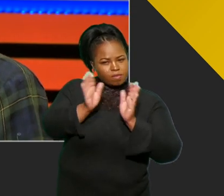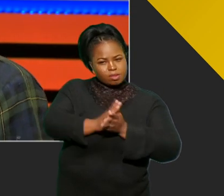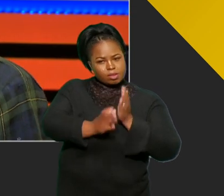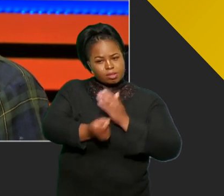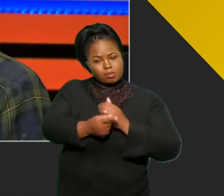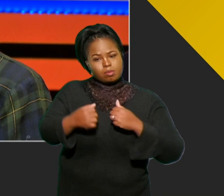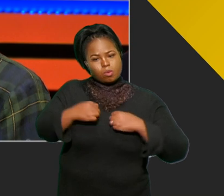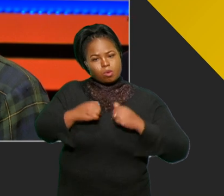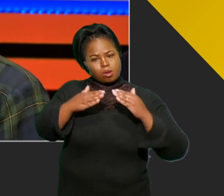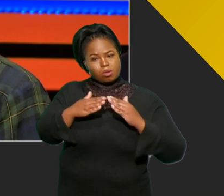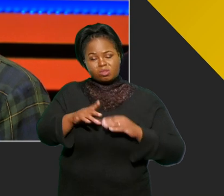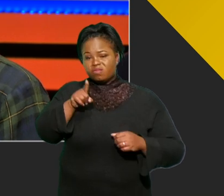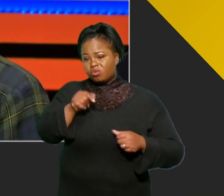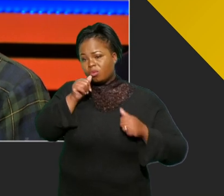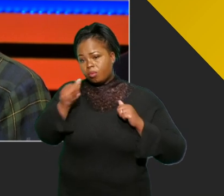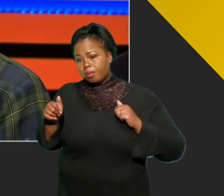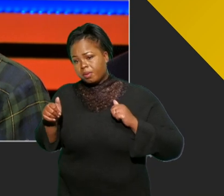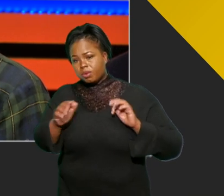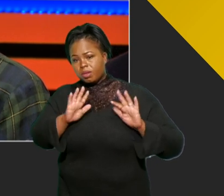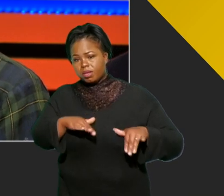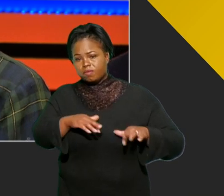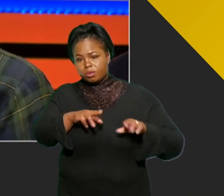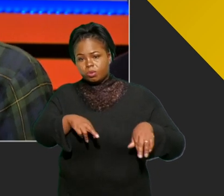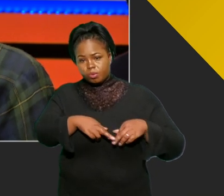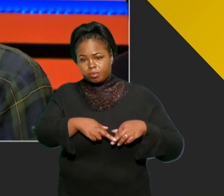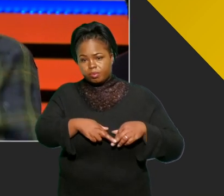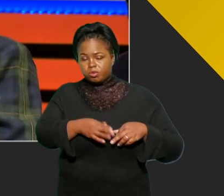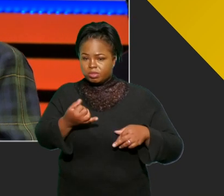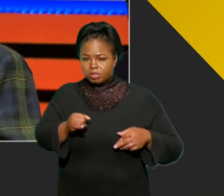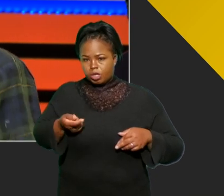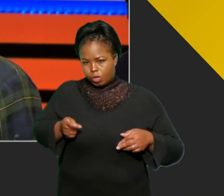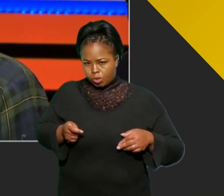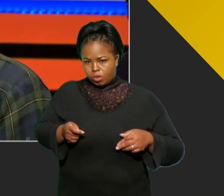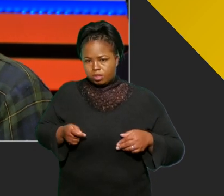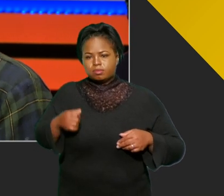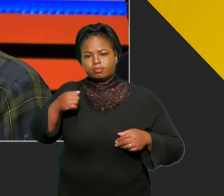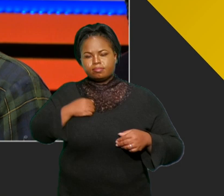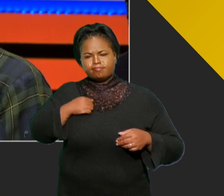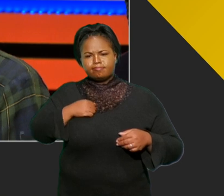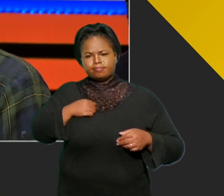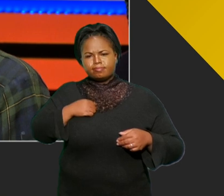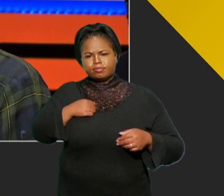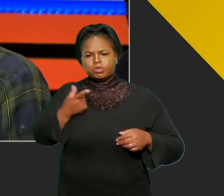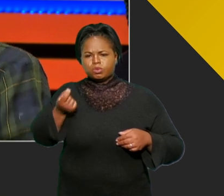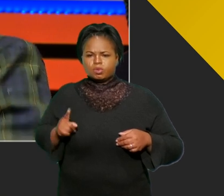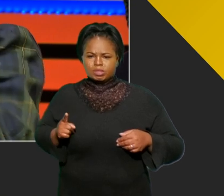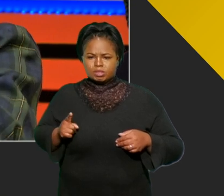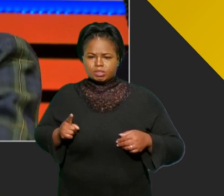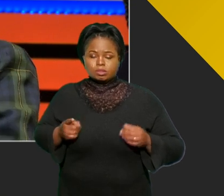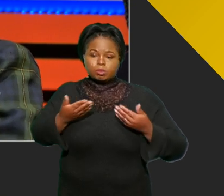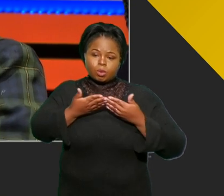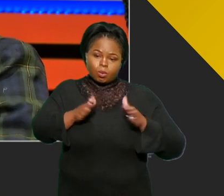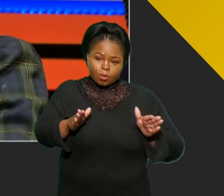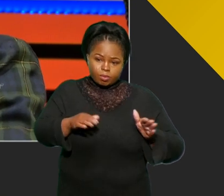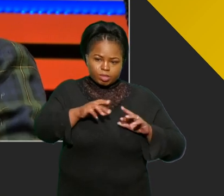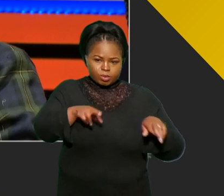my property. So if you run away and then you leave the room, you still have the key, you lock. So my move on is then to open